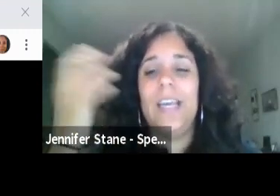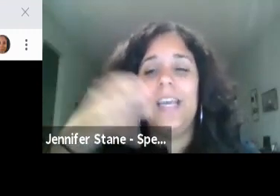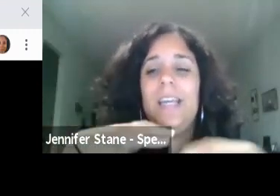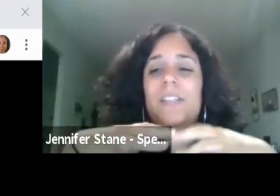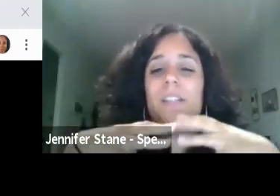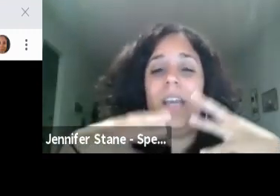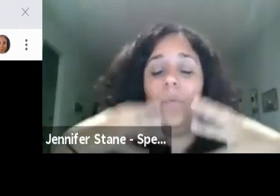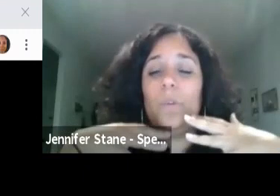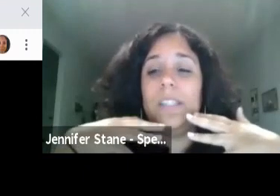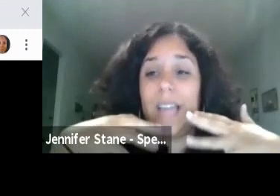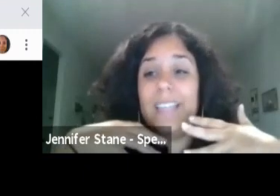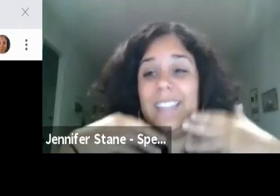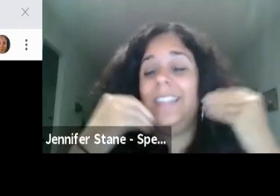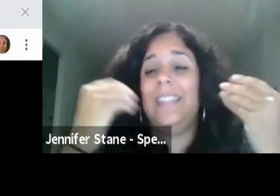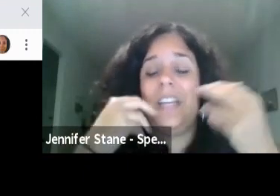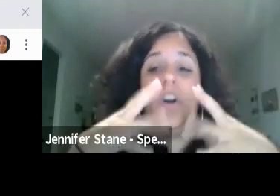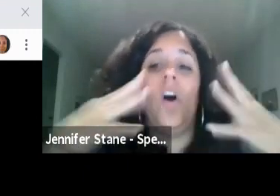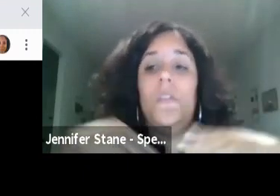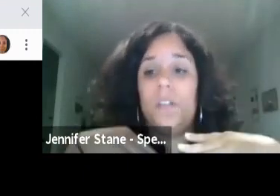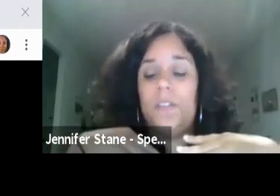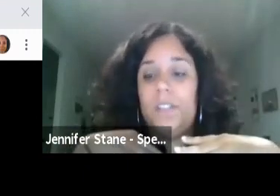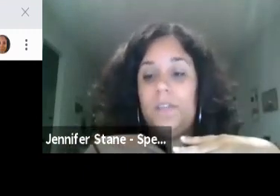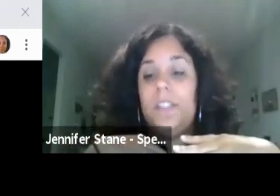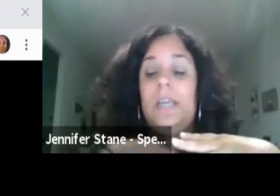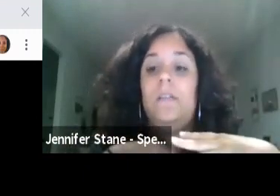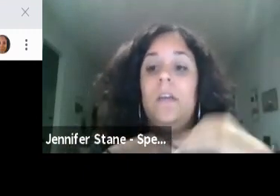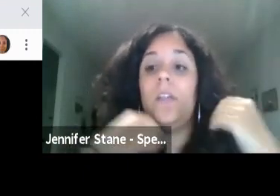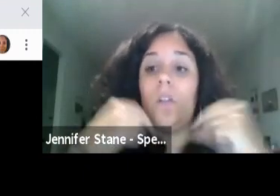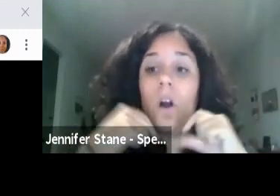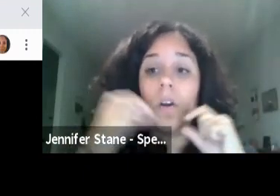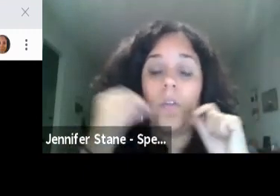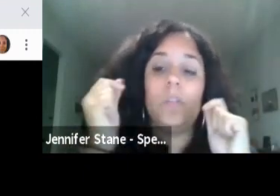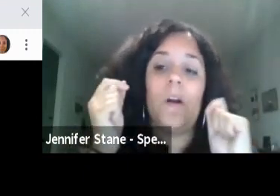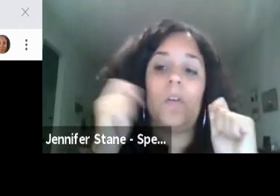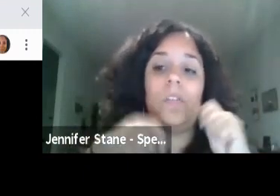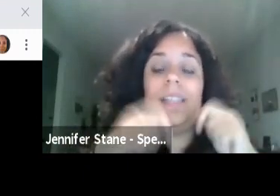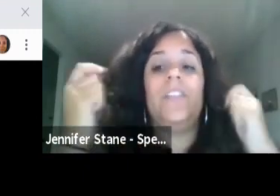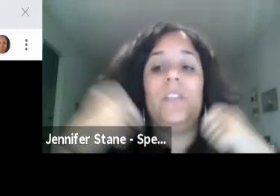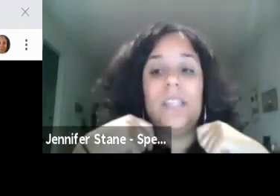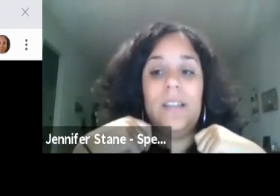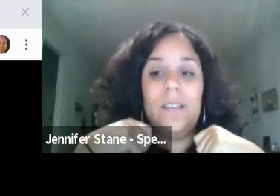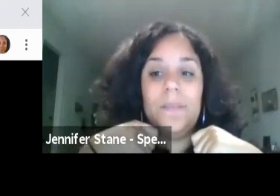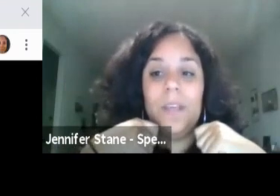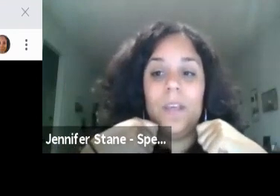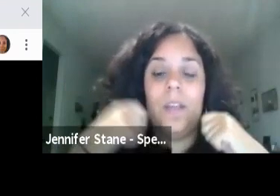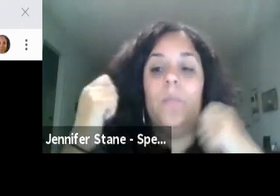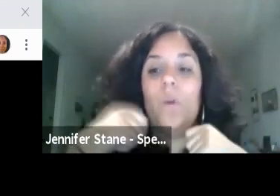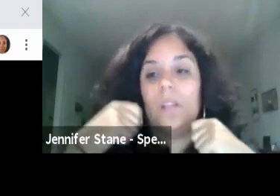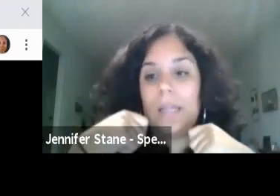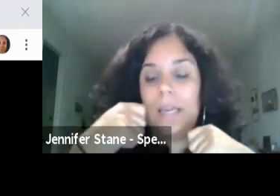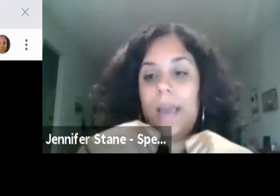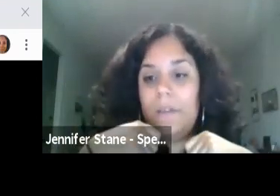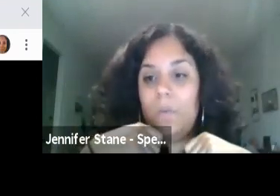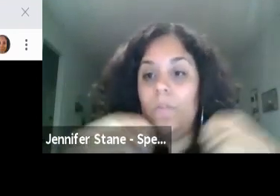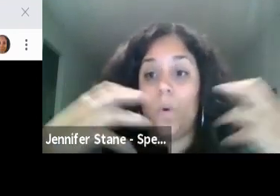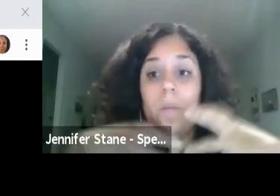in it, it really likes to stick to all the surfaces of the teeth. The longer those particles stick to the teeth, the more